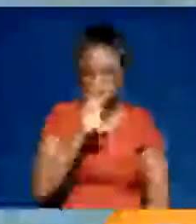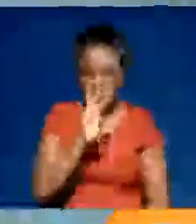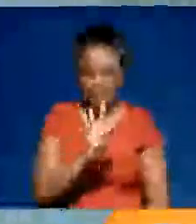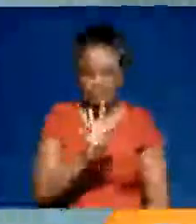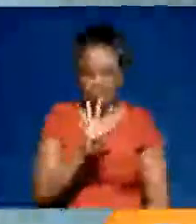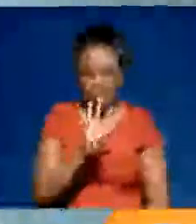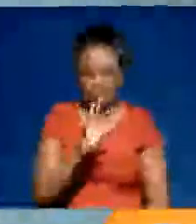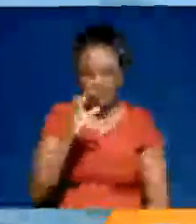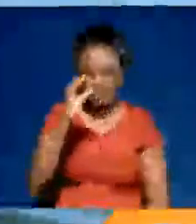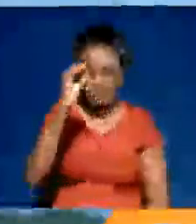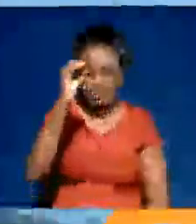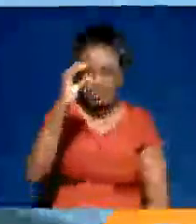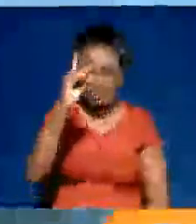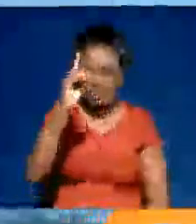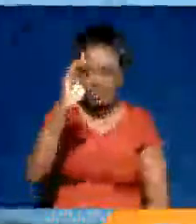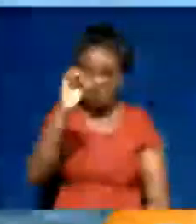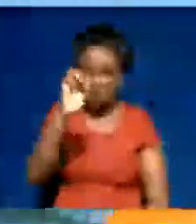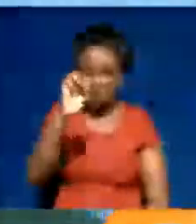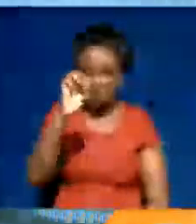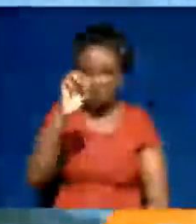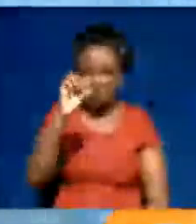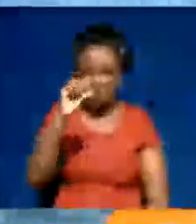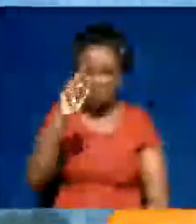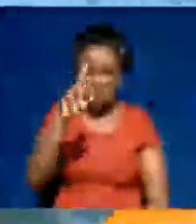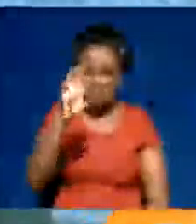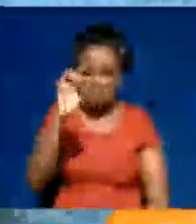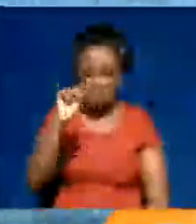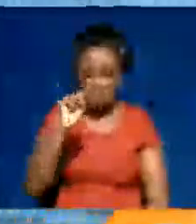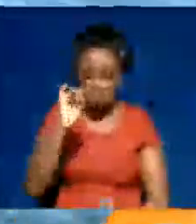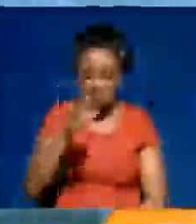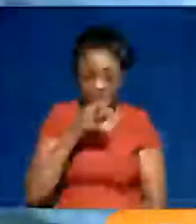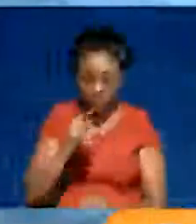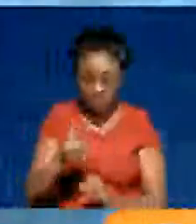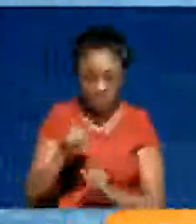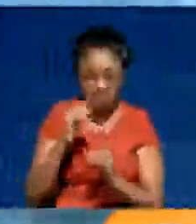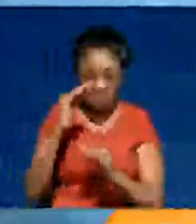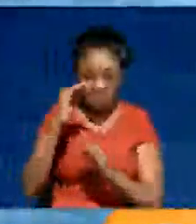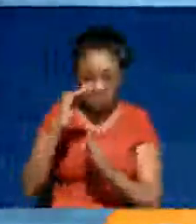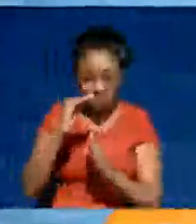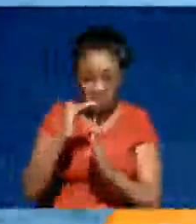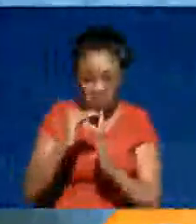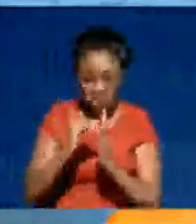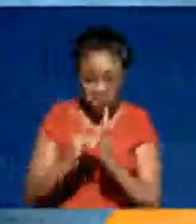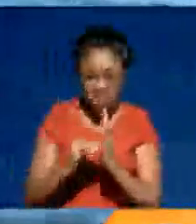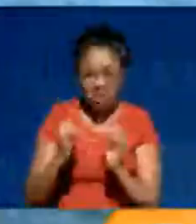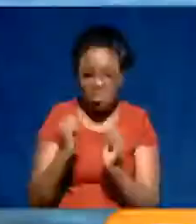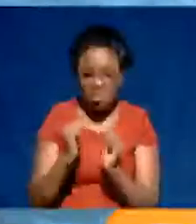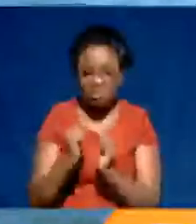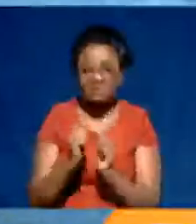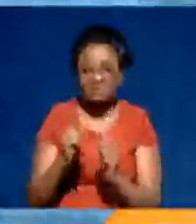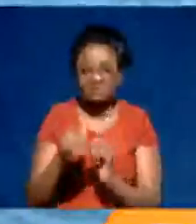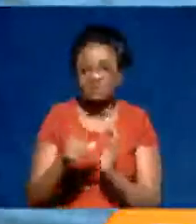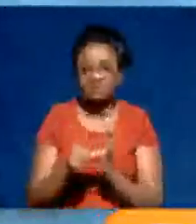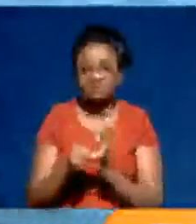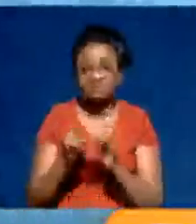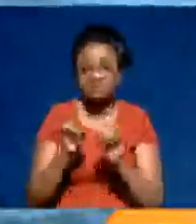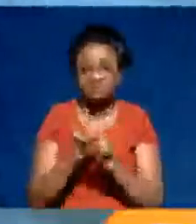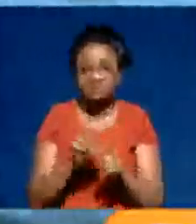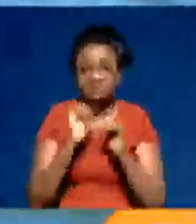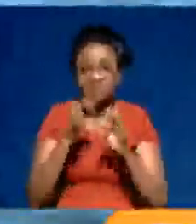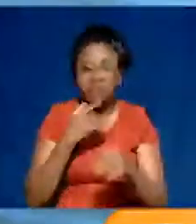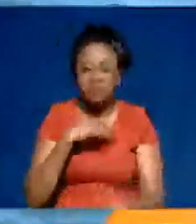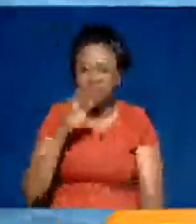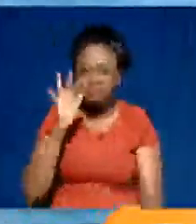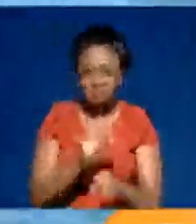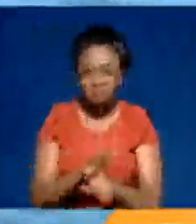level. So if the waters are below 24 degrees, they'll have a problem. The other thing you need to know is crowding. If you have too